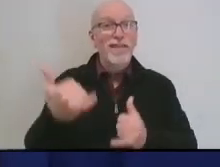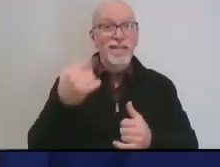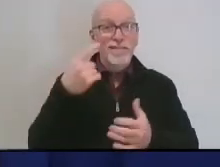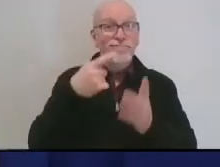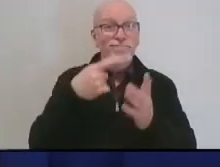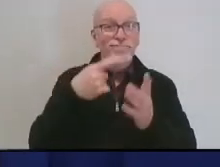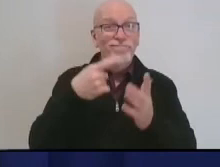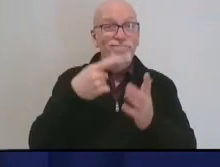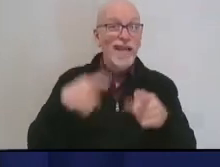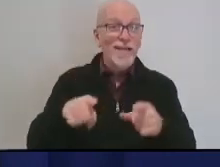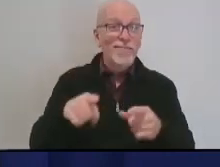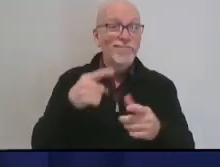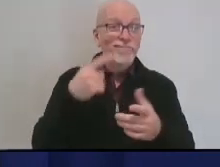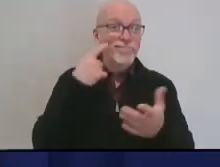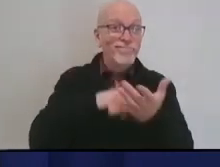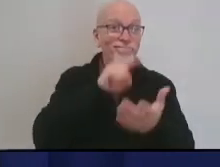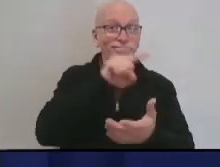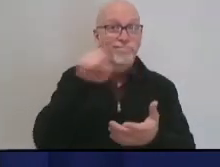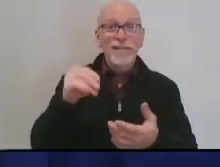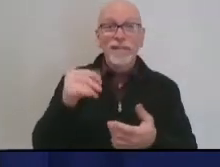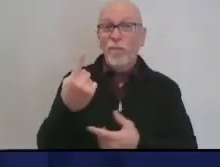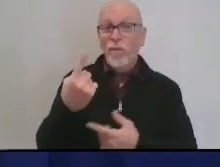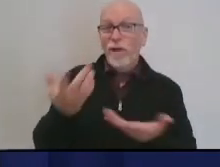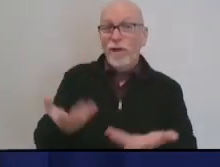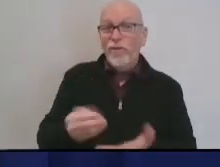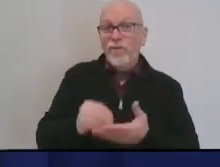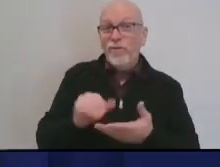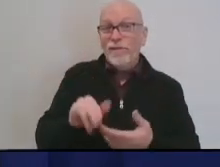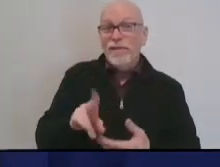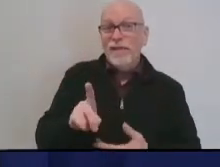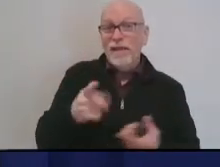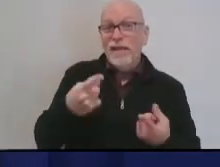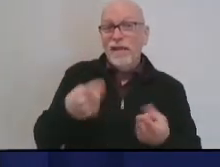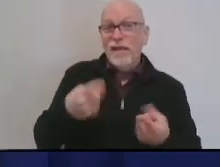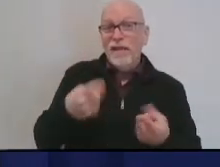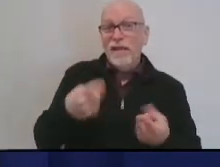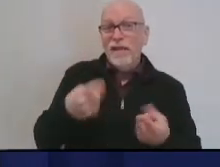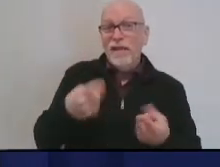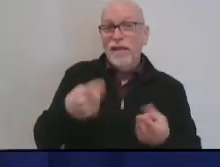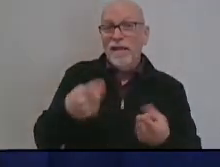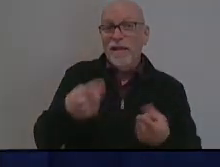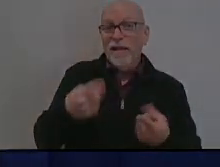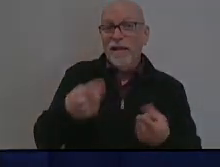here. And so, as Dr. Fauci said, the variants are